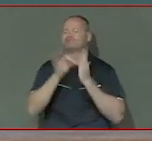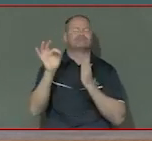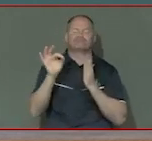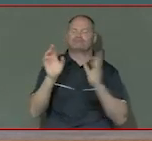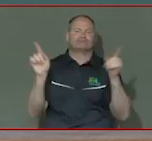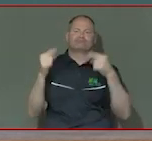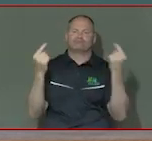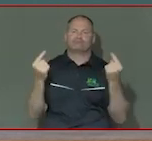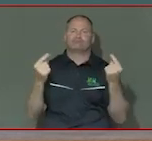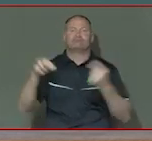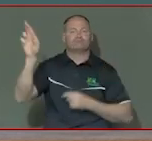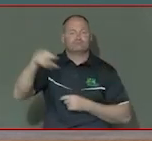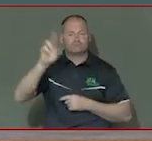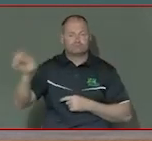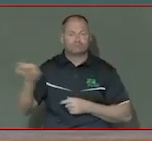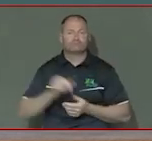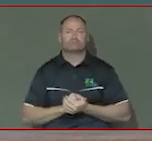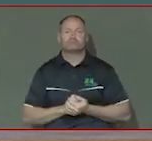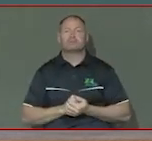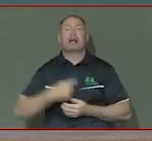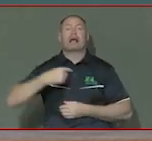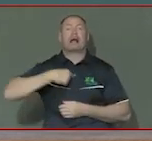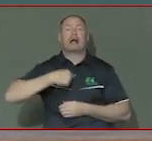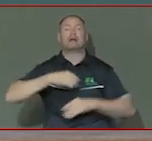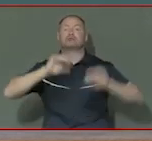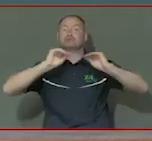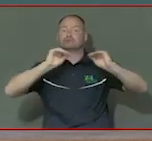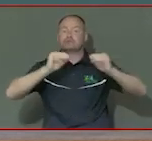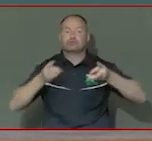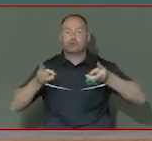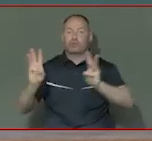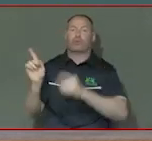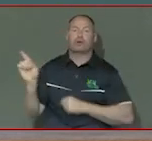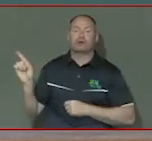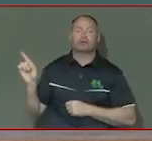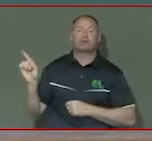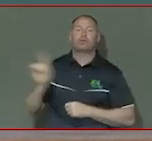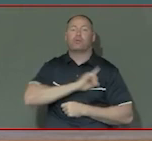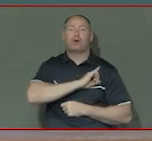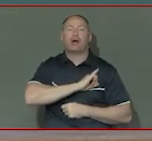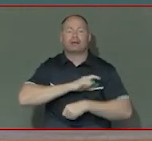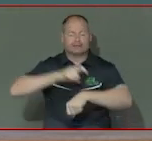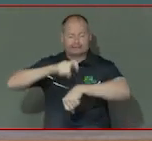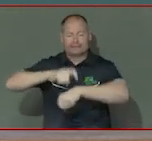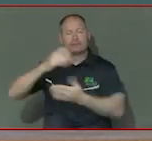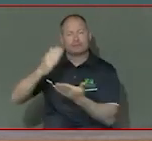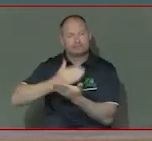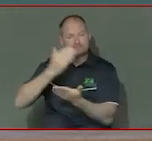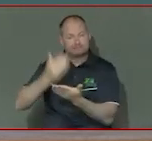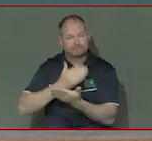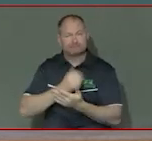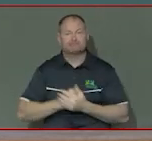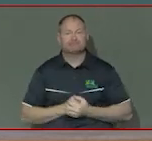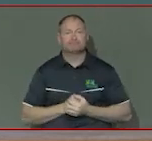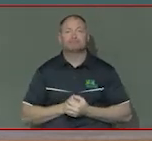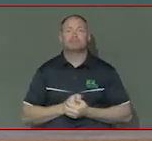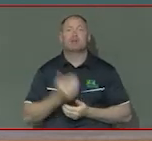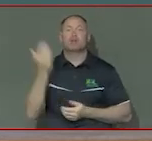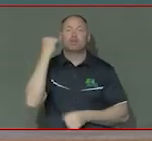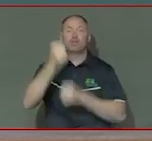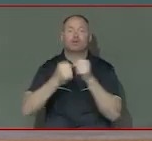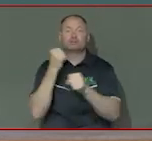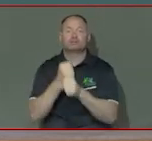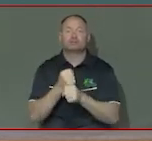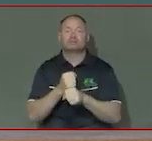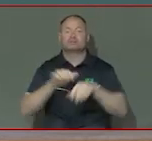So I know a lot of teachers, I taught my learners to do that because it saves time. Last year in the exam, they